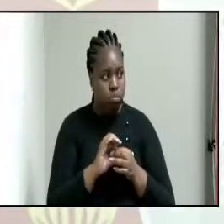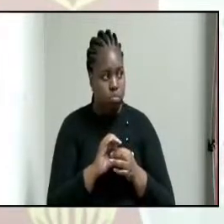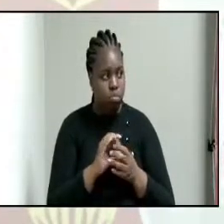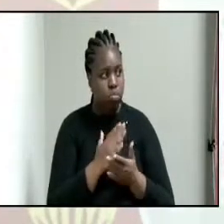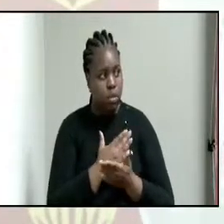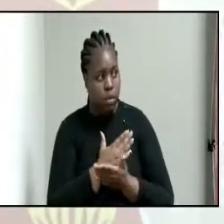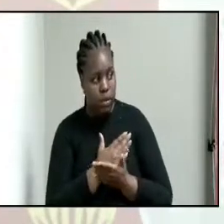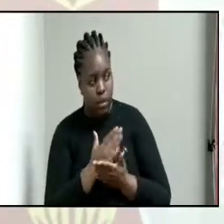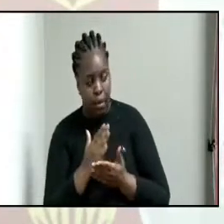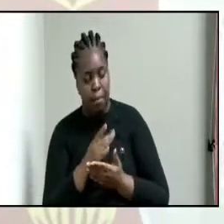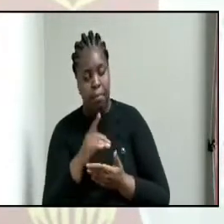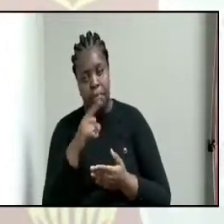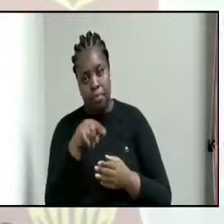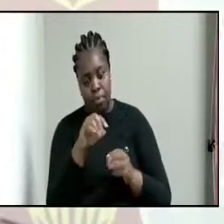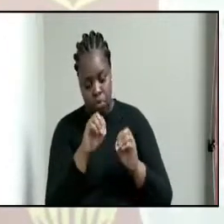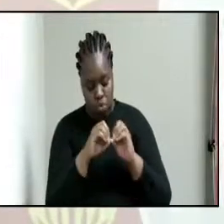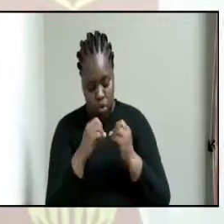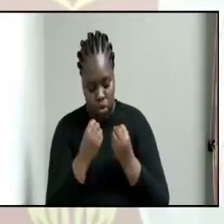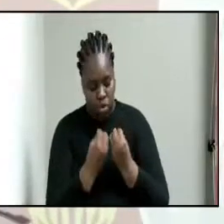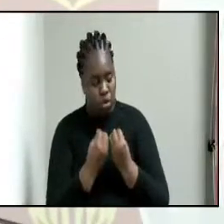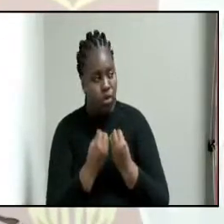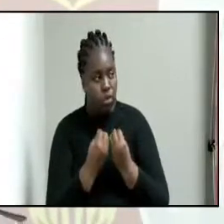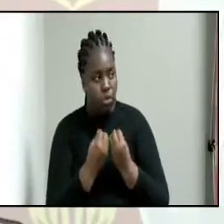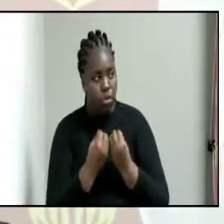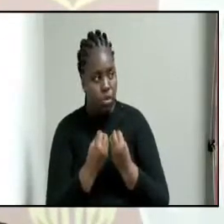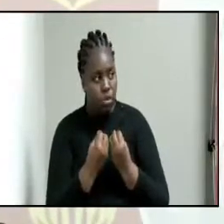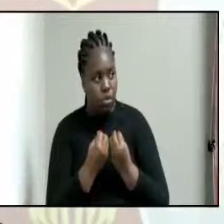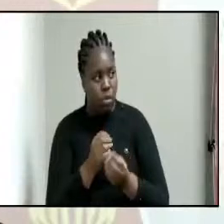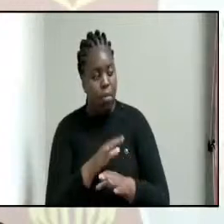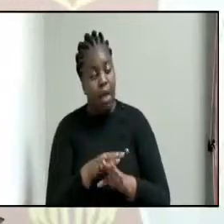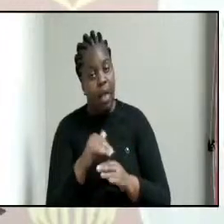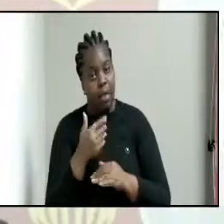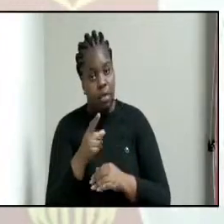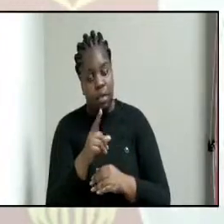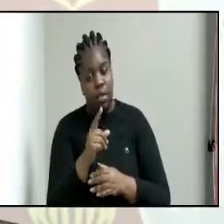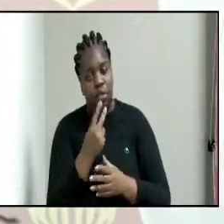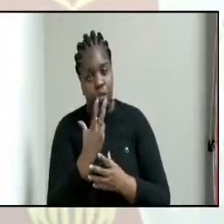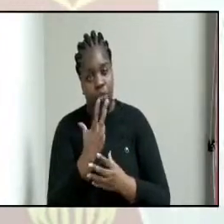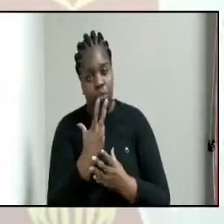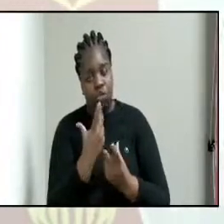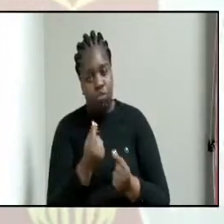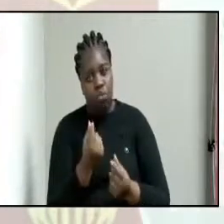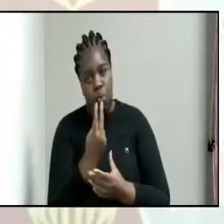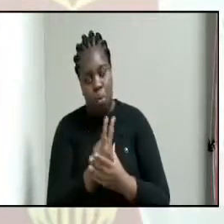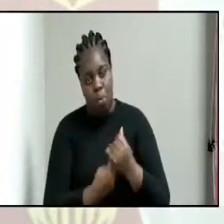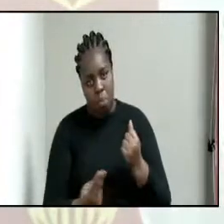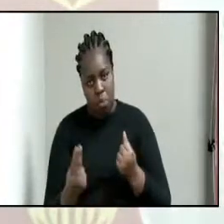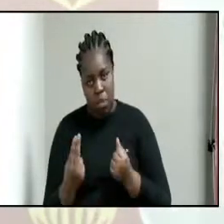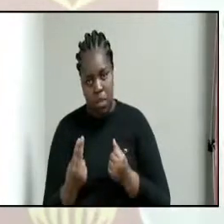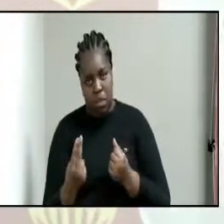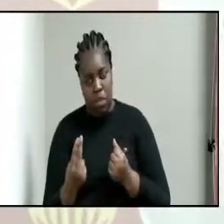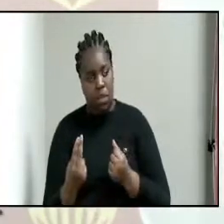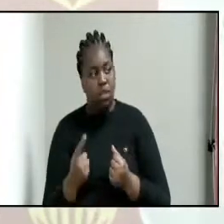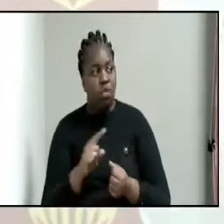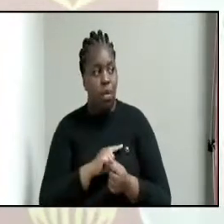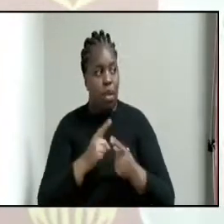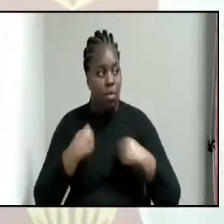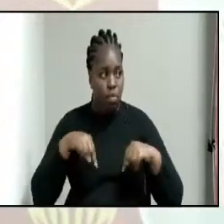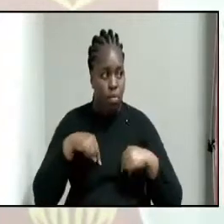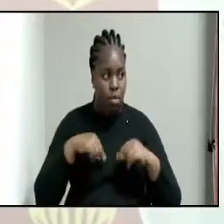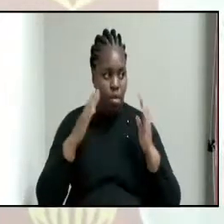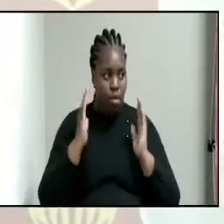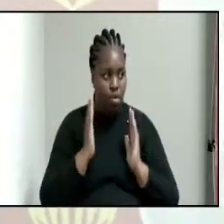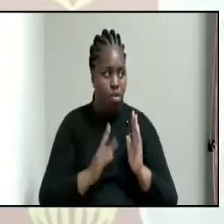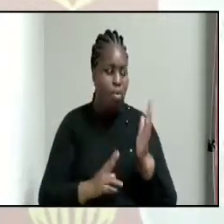civil organizations, except those who do both civil and political rights, because as the Human Rights